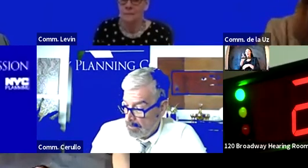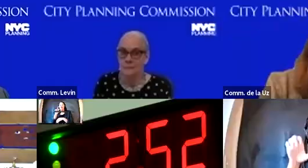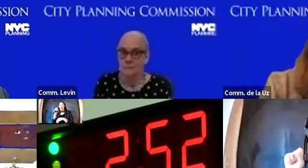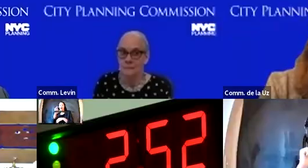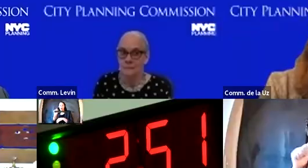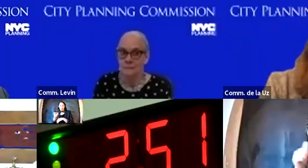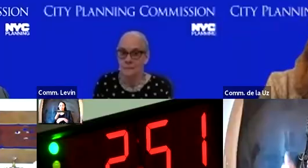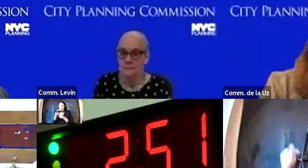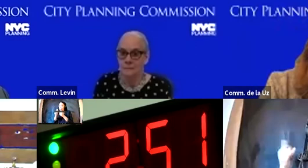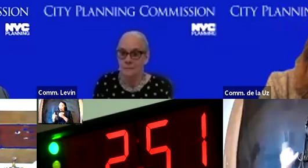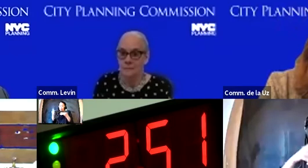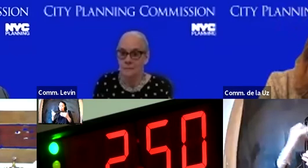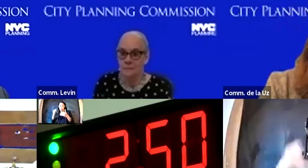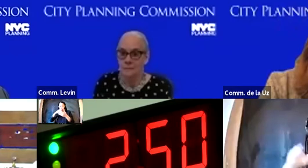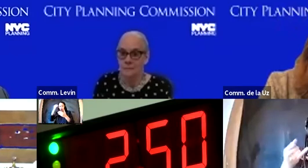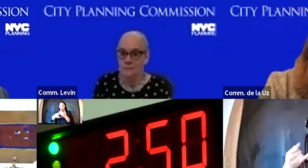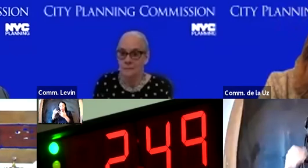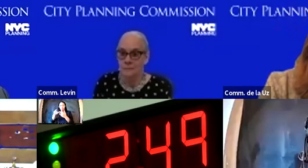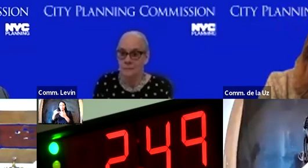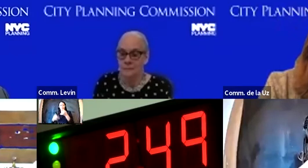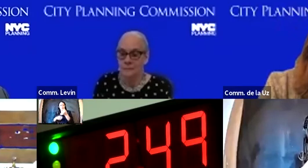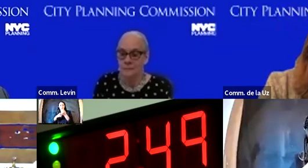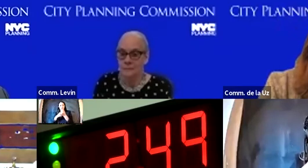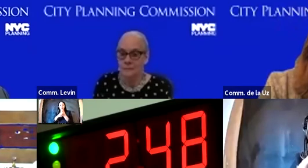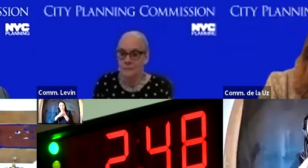project, and I do support the rezoning.